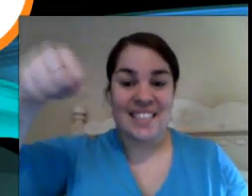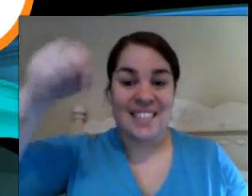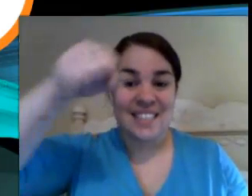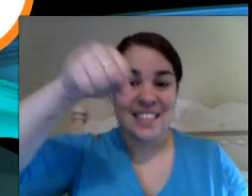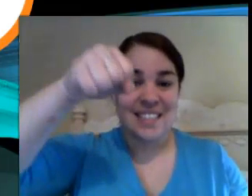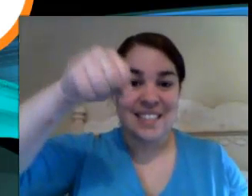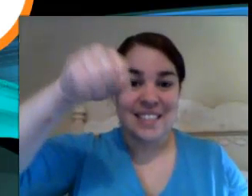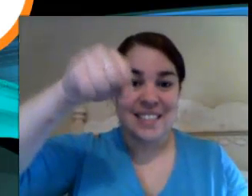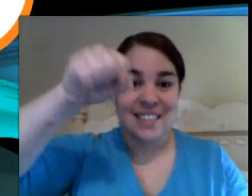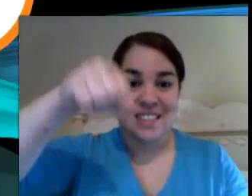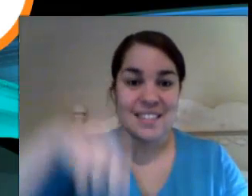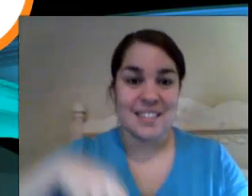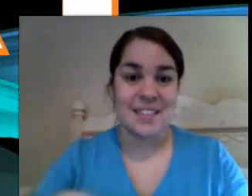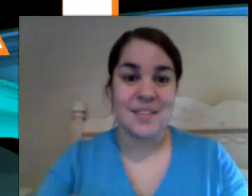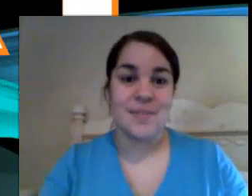yes,